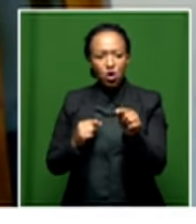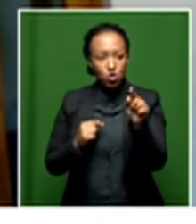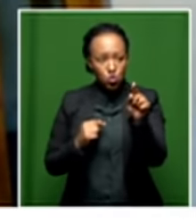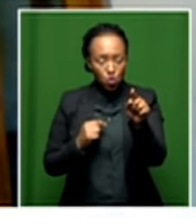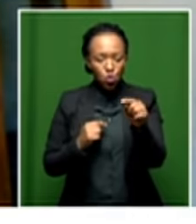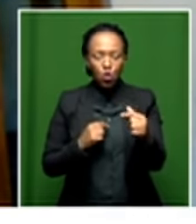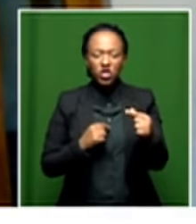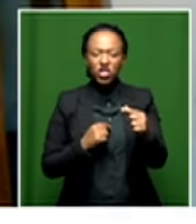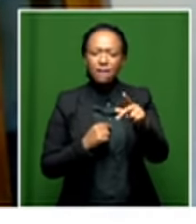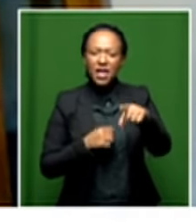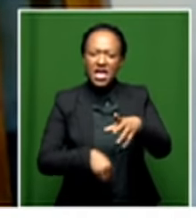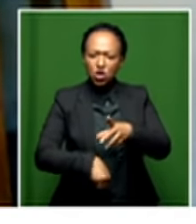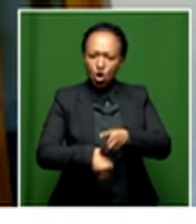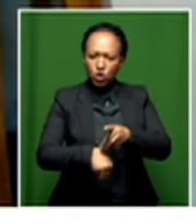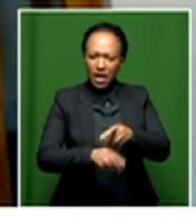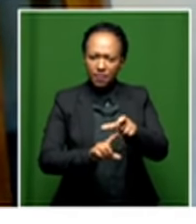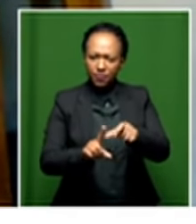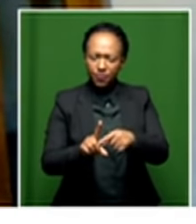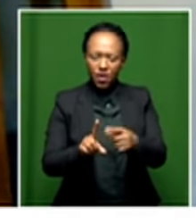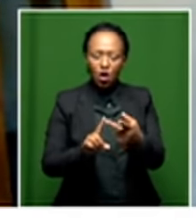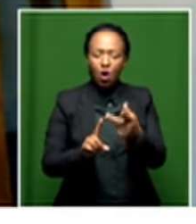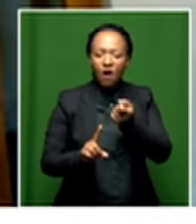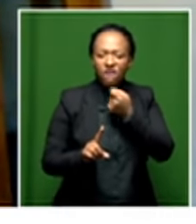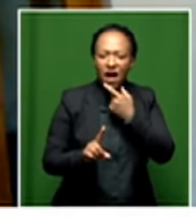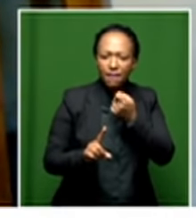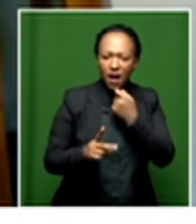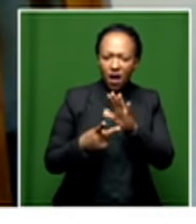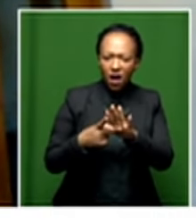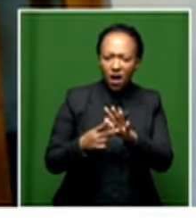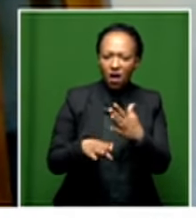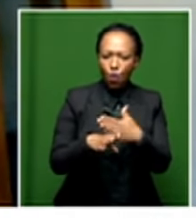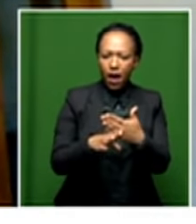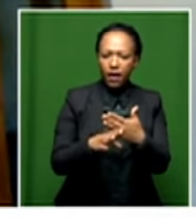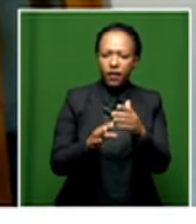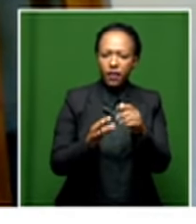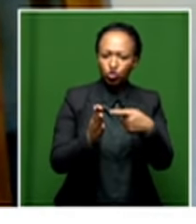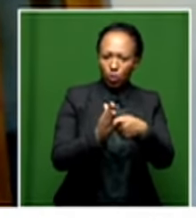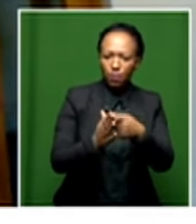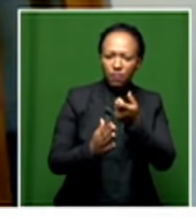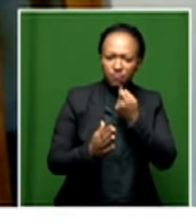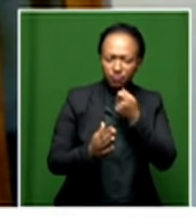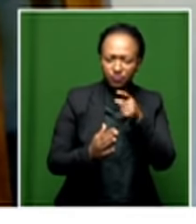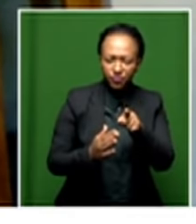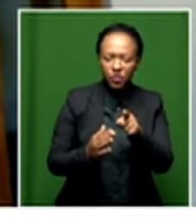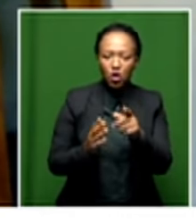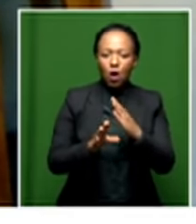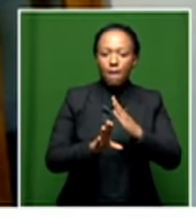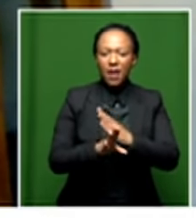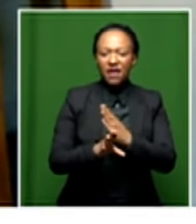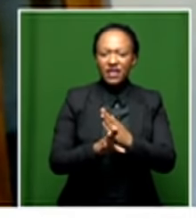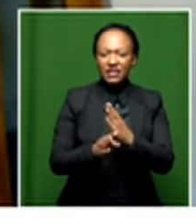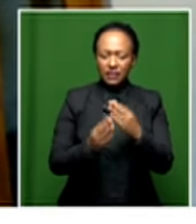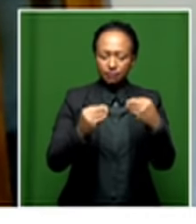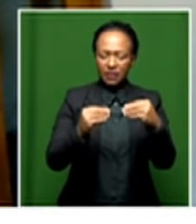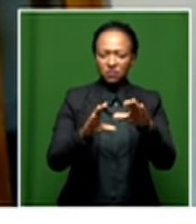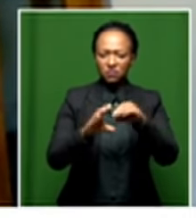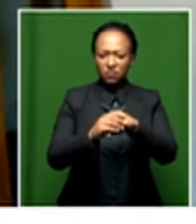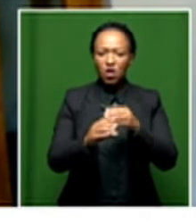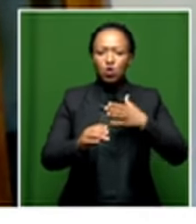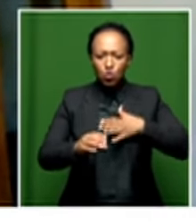GP or a pharmacy in the private sector wants to be part of this vaccine rollout